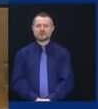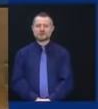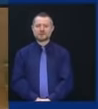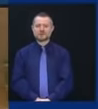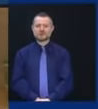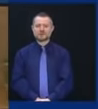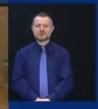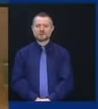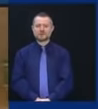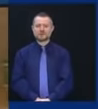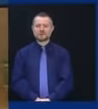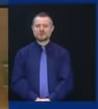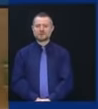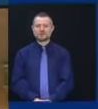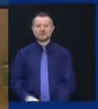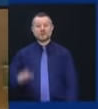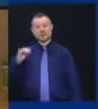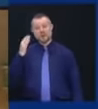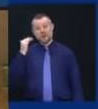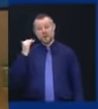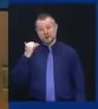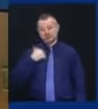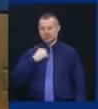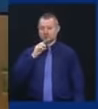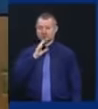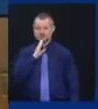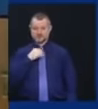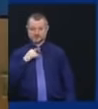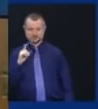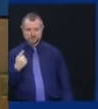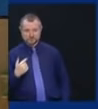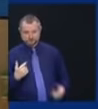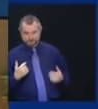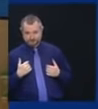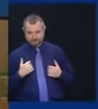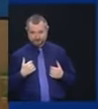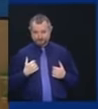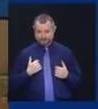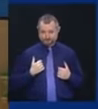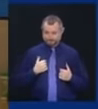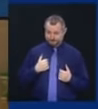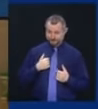That's why I spoke first. I'm not going to follow.